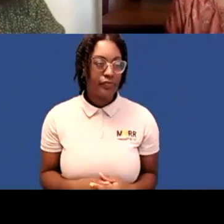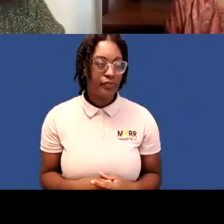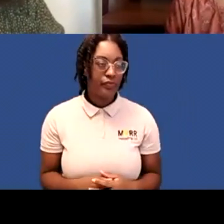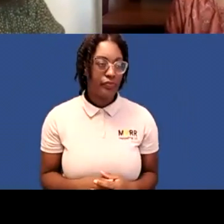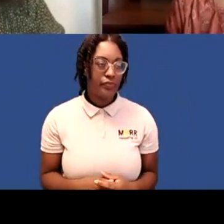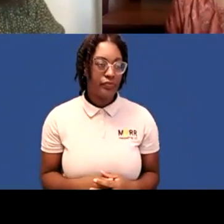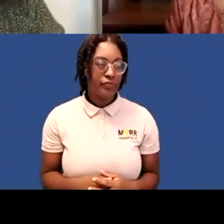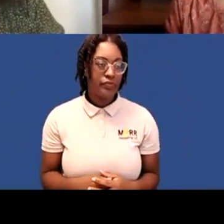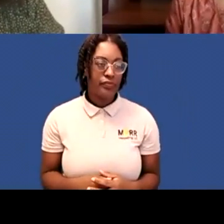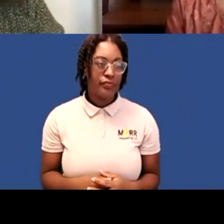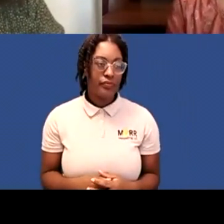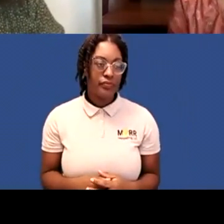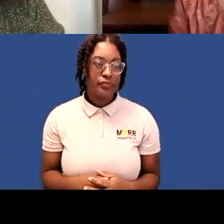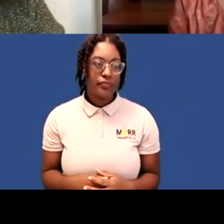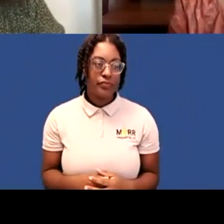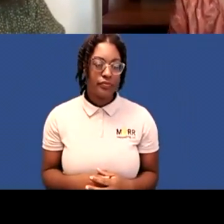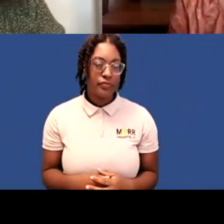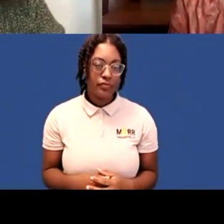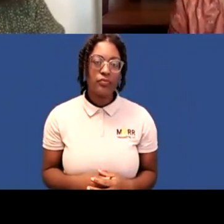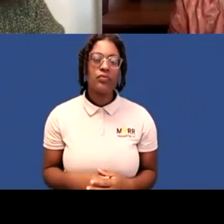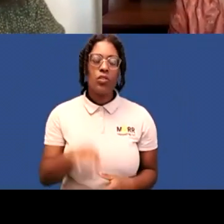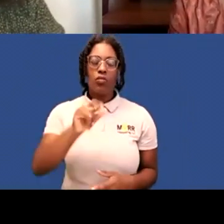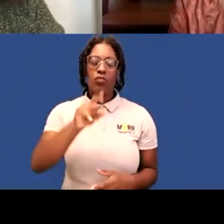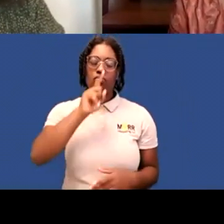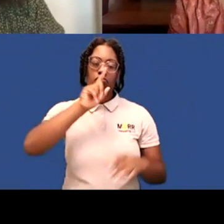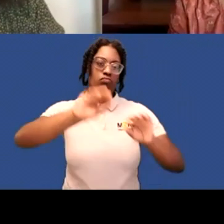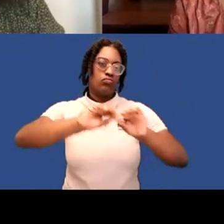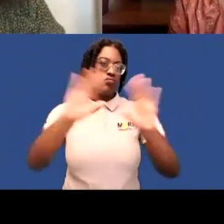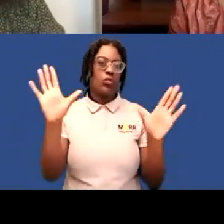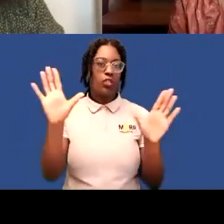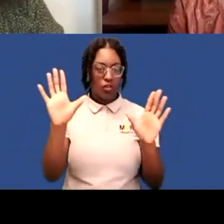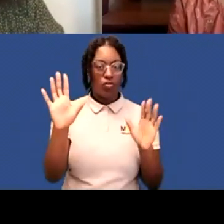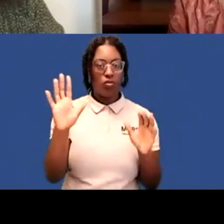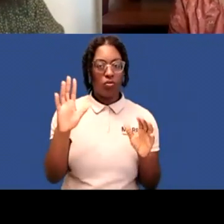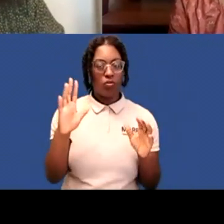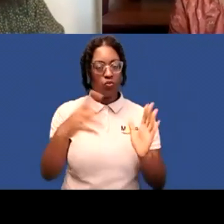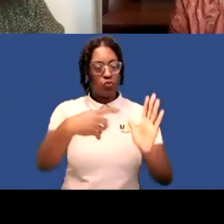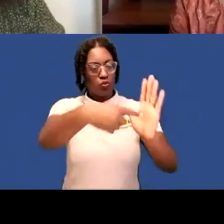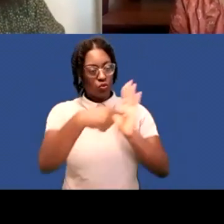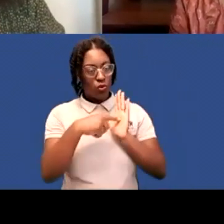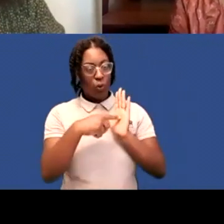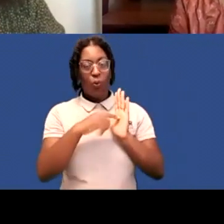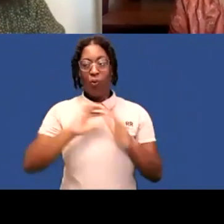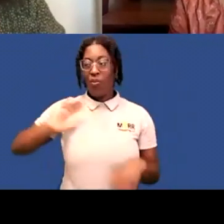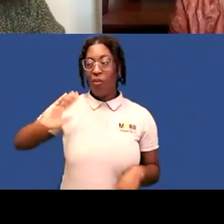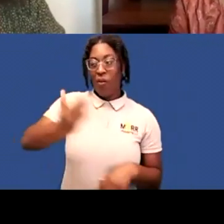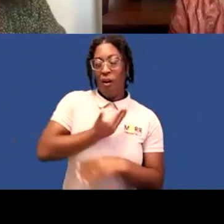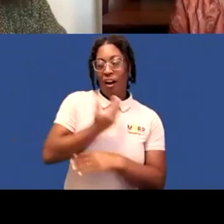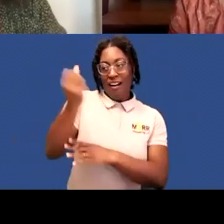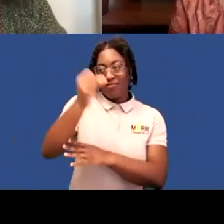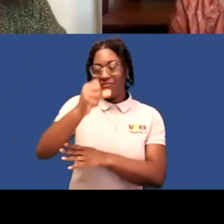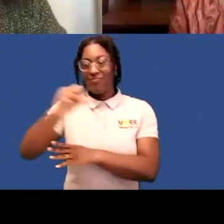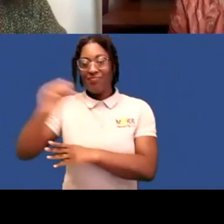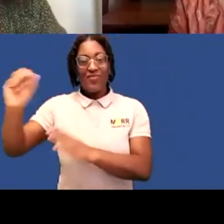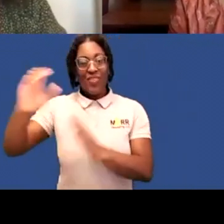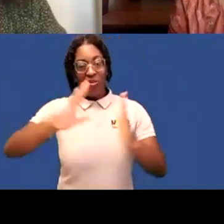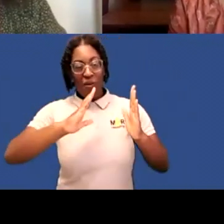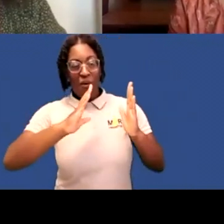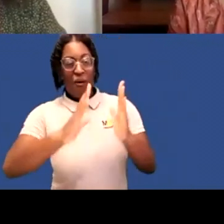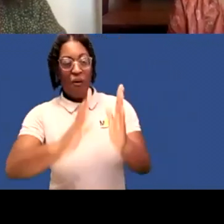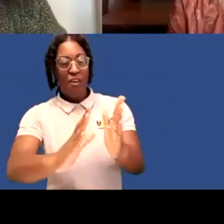And so this is just a very clear way that we are impacting our communities. Sorry, I'm a crier.